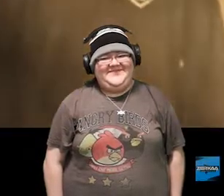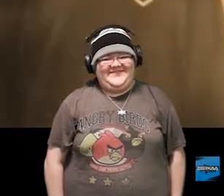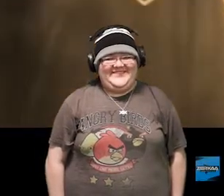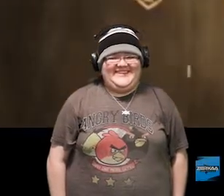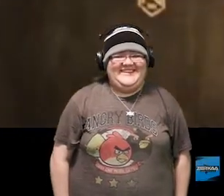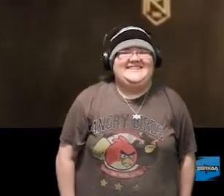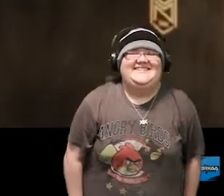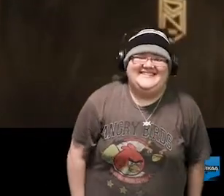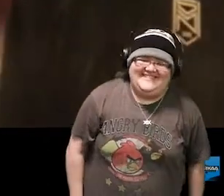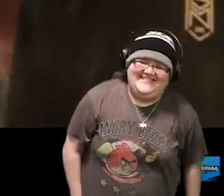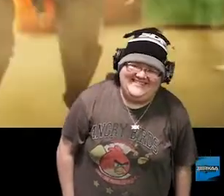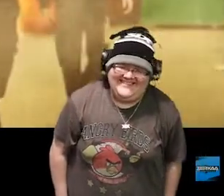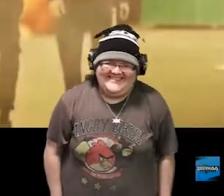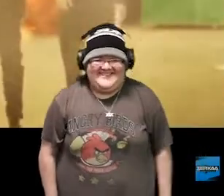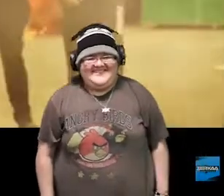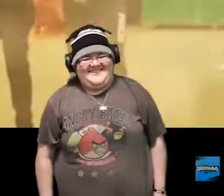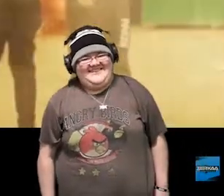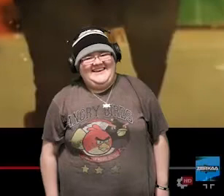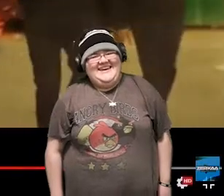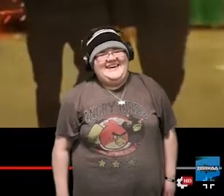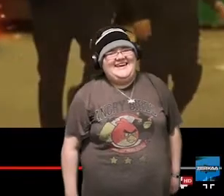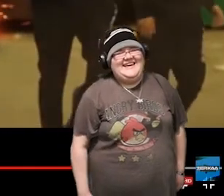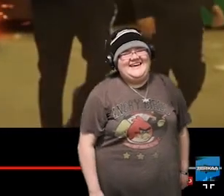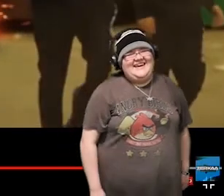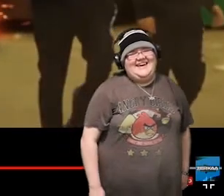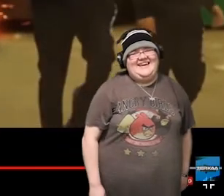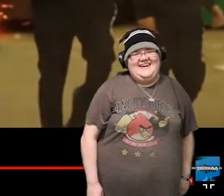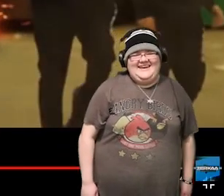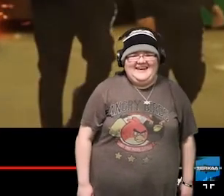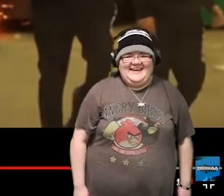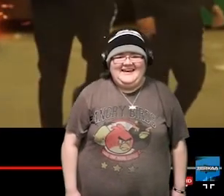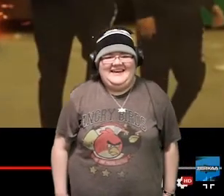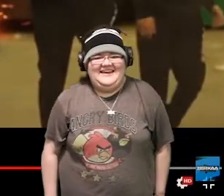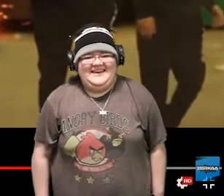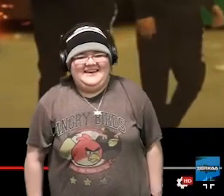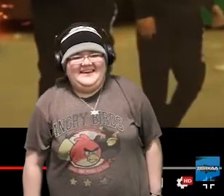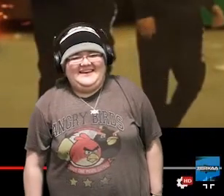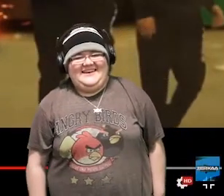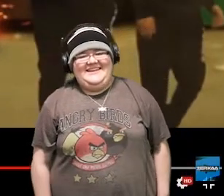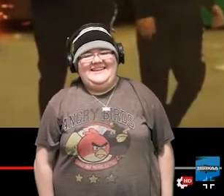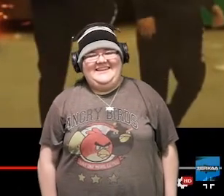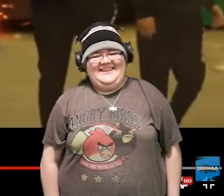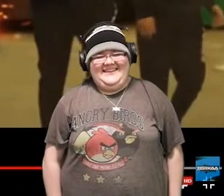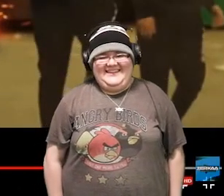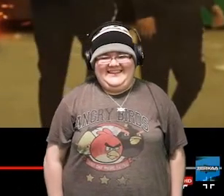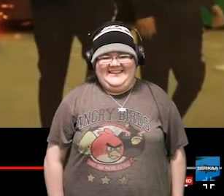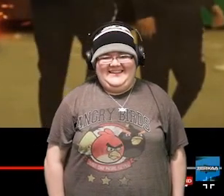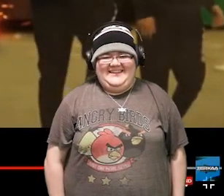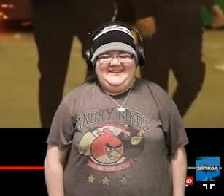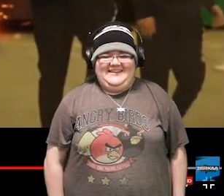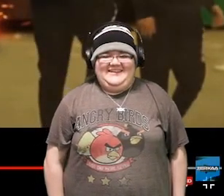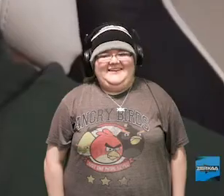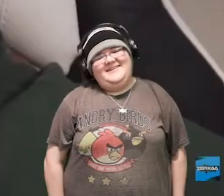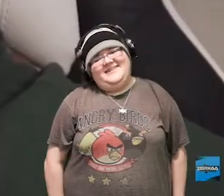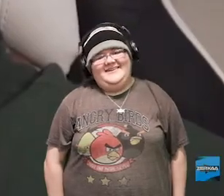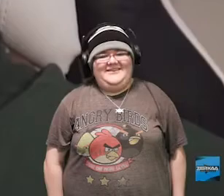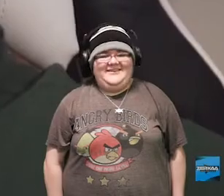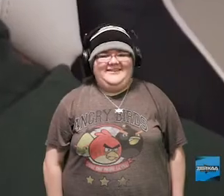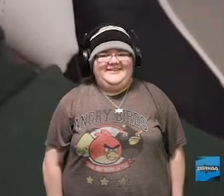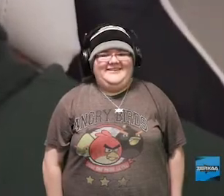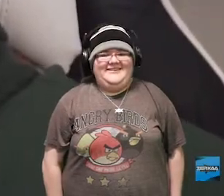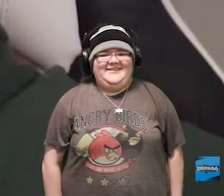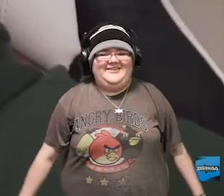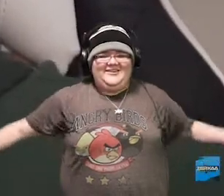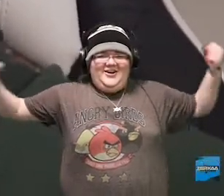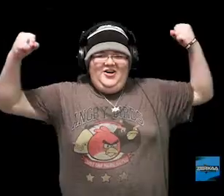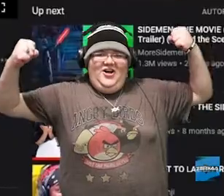explosions. They blow things up and then walk away. Again, look. Chubbier Ethan, chubbier Josh. Everyone else looks the same. I guess smaller Vic. He's a lot more wham